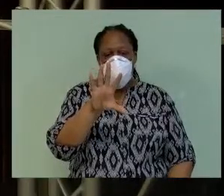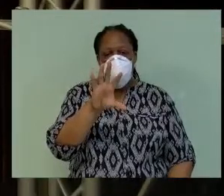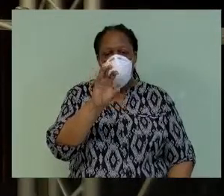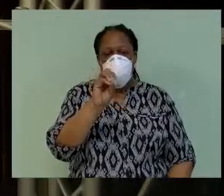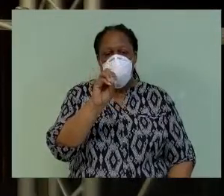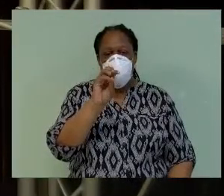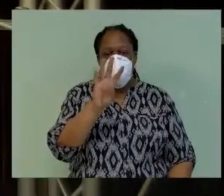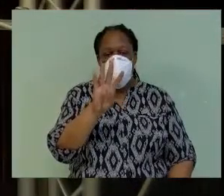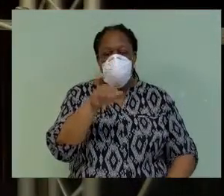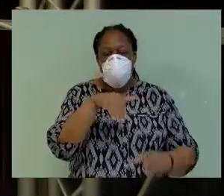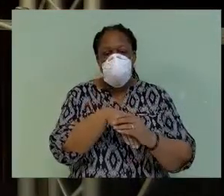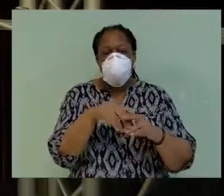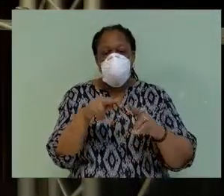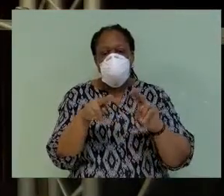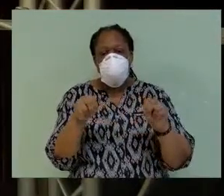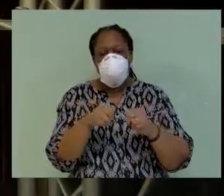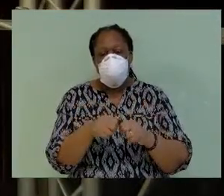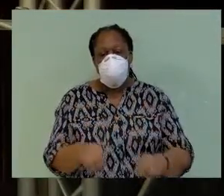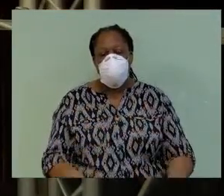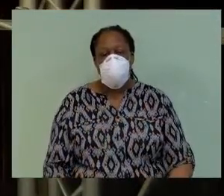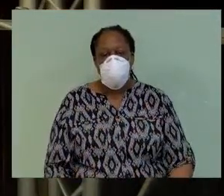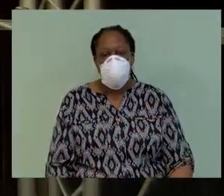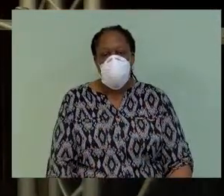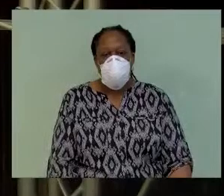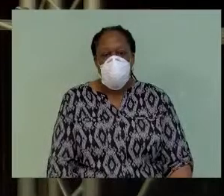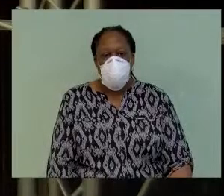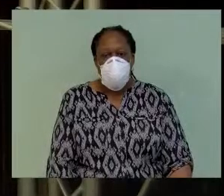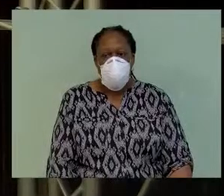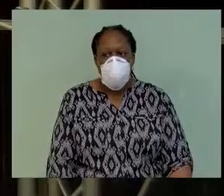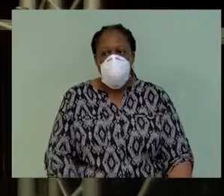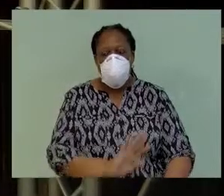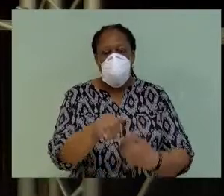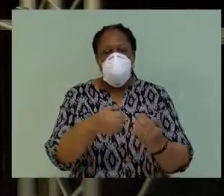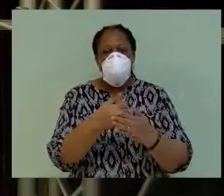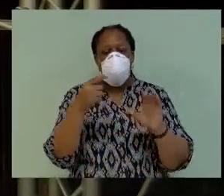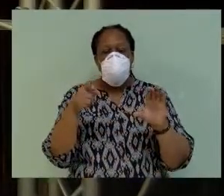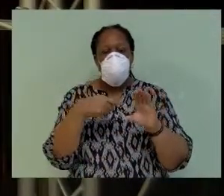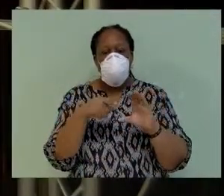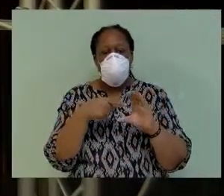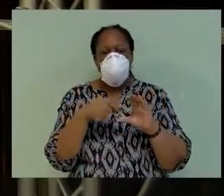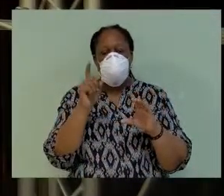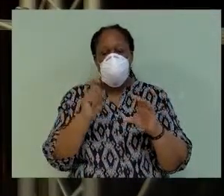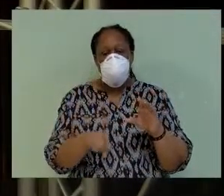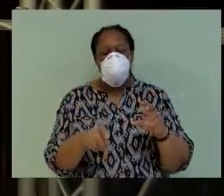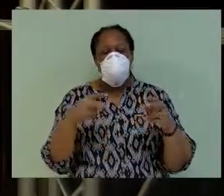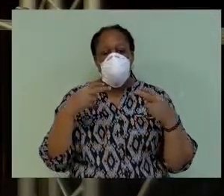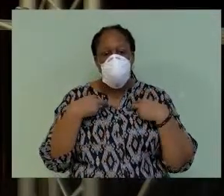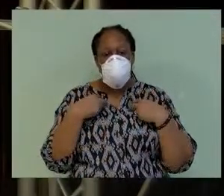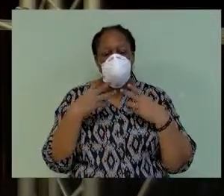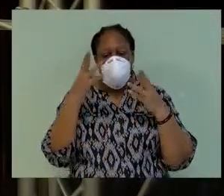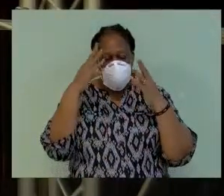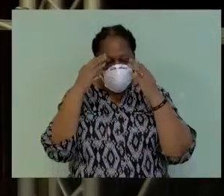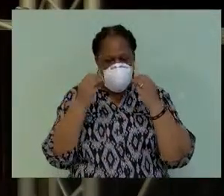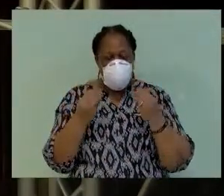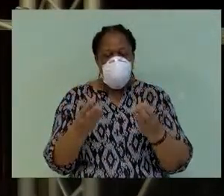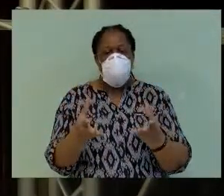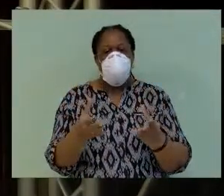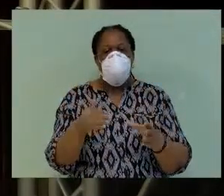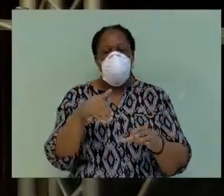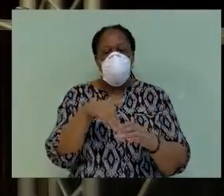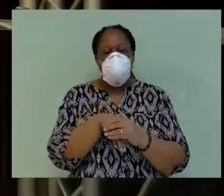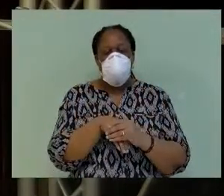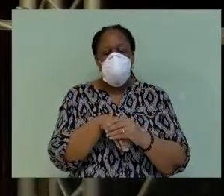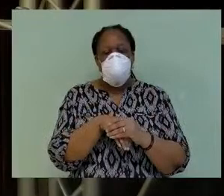869-469-0504 in Nevis. All emails must contain the following information in the subject